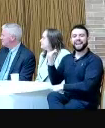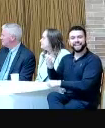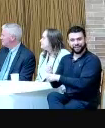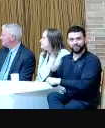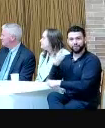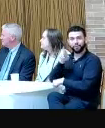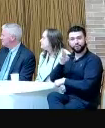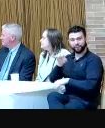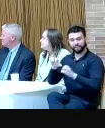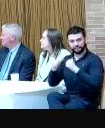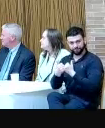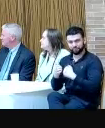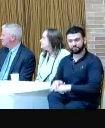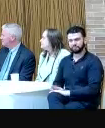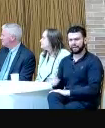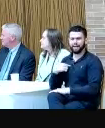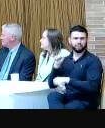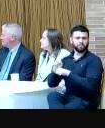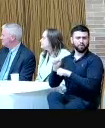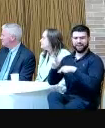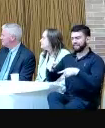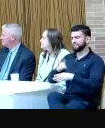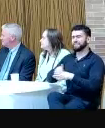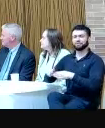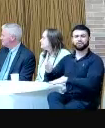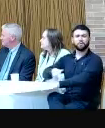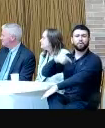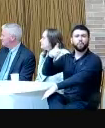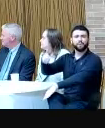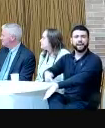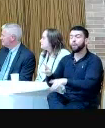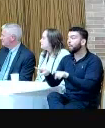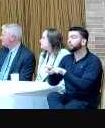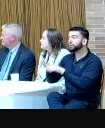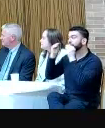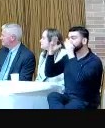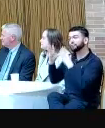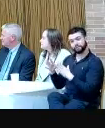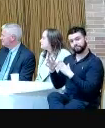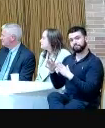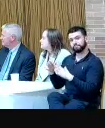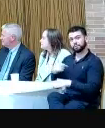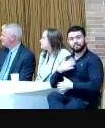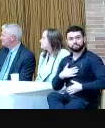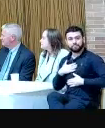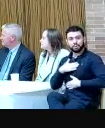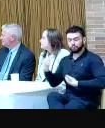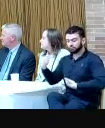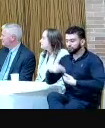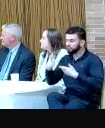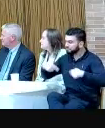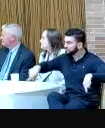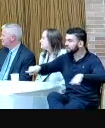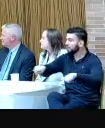a realtor for a long time also an instructor so it's my pleasure to be here to be able